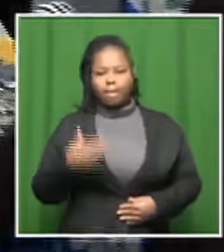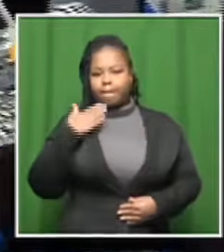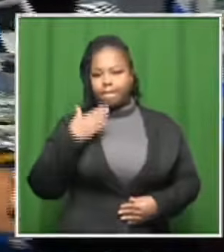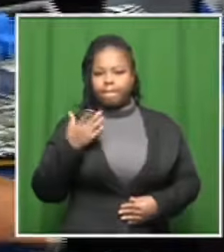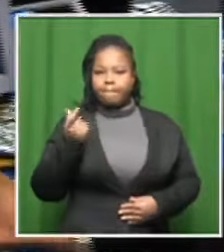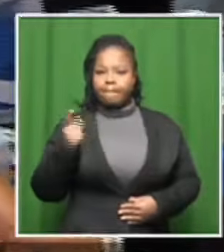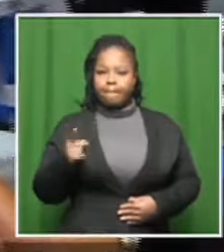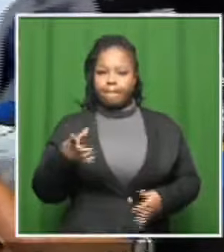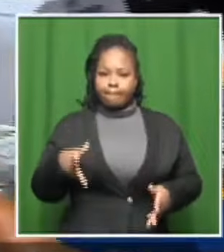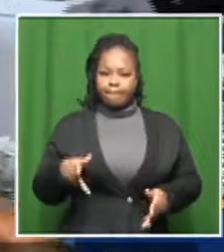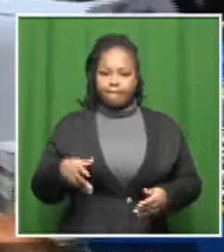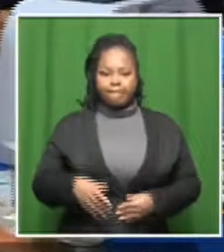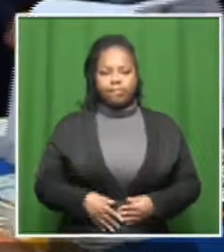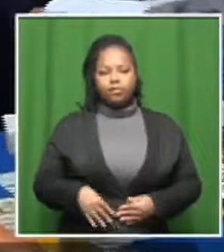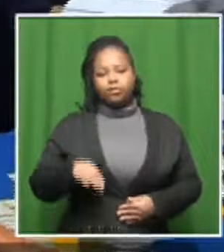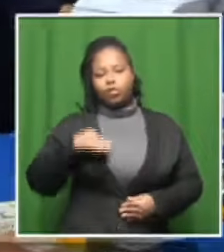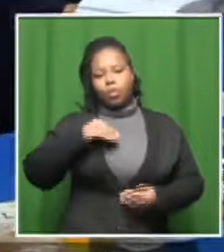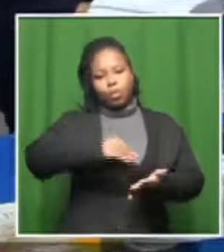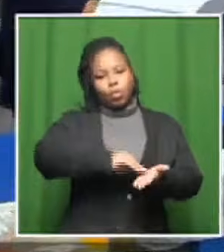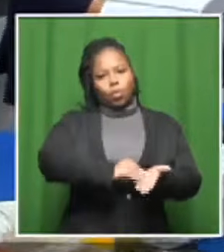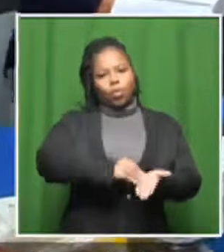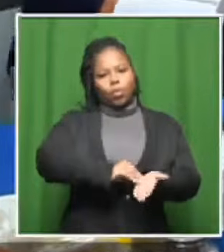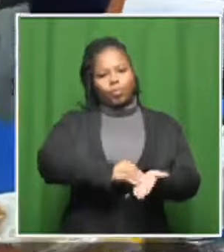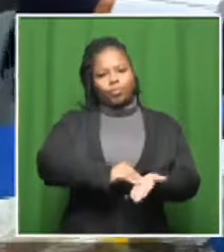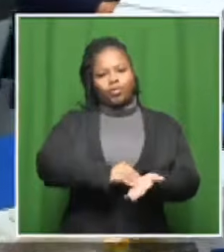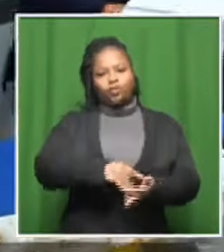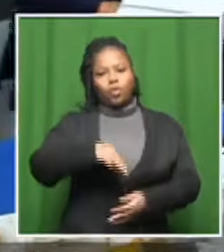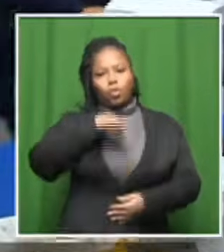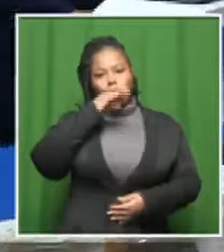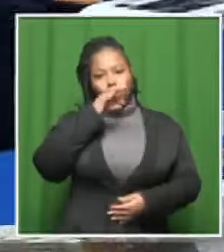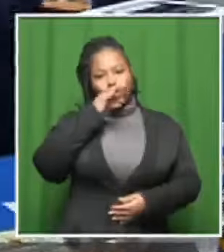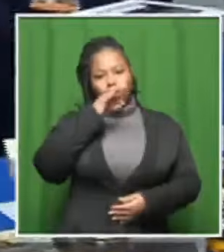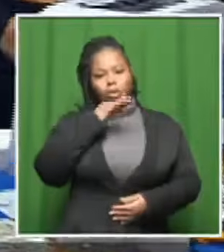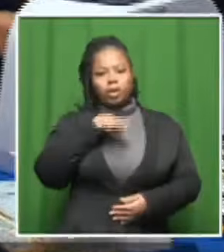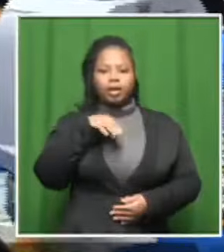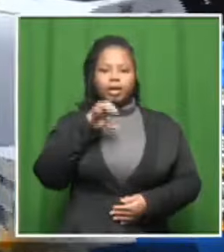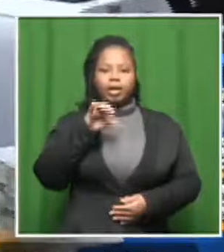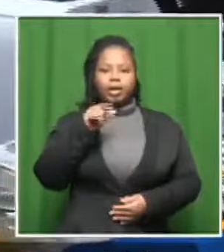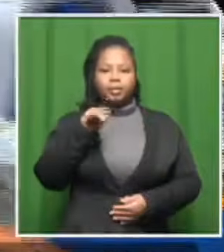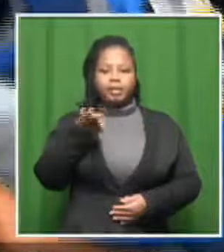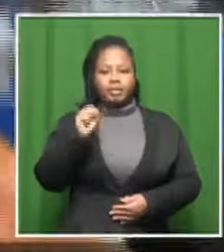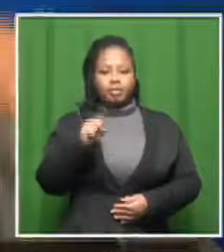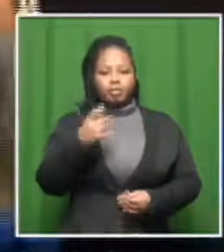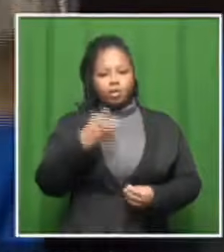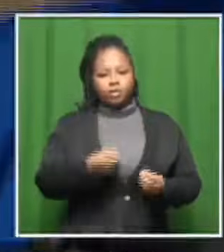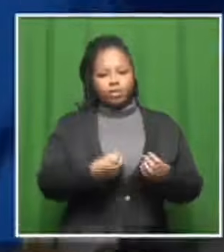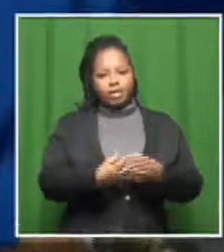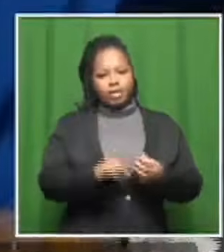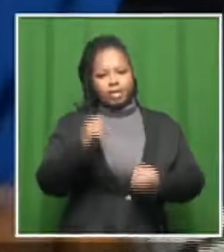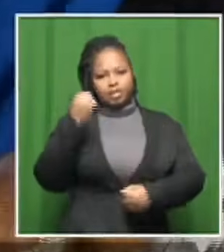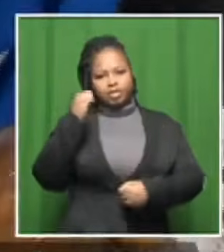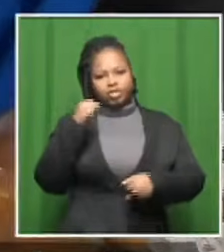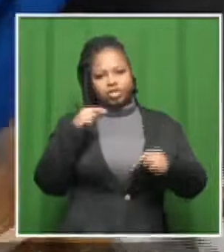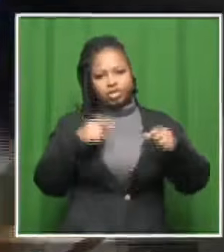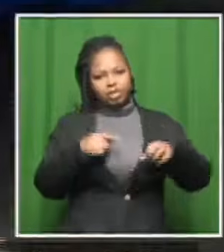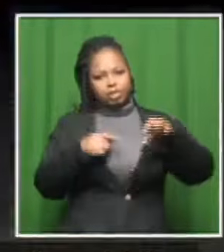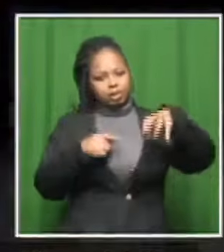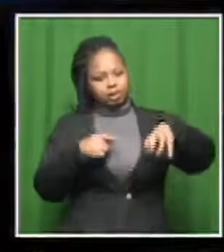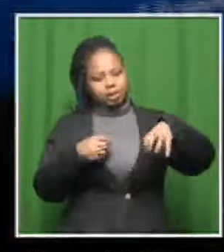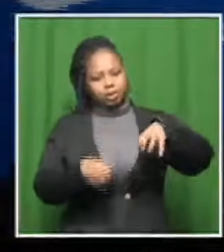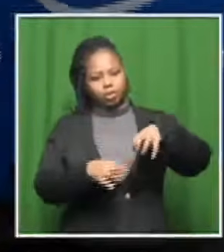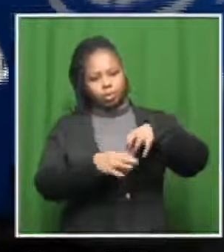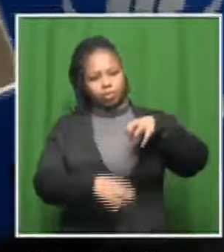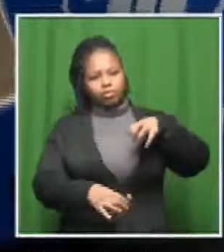produce cannabis and hemp products. From cannabis. We've got an extraction machine that is positioned in collaboration